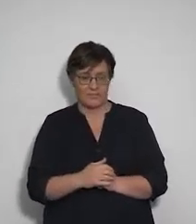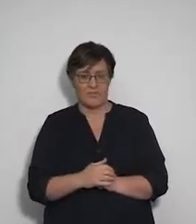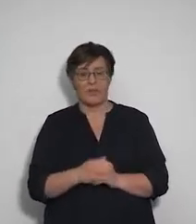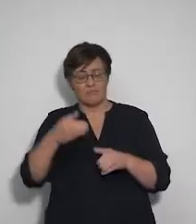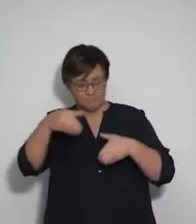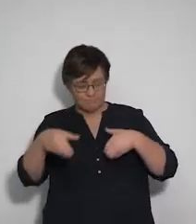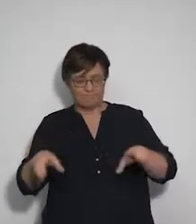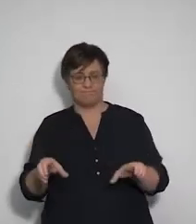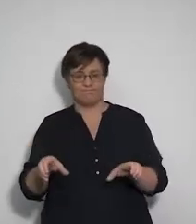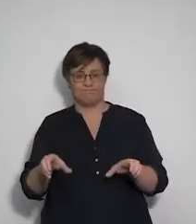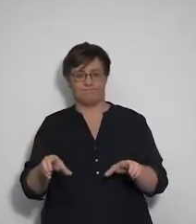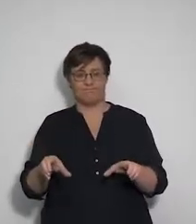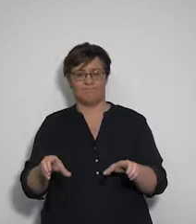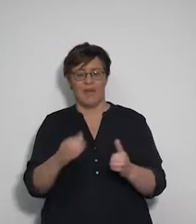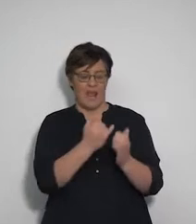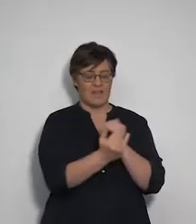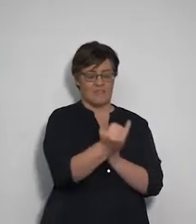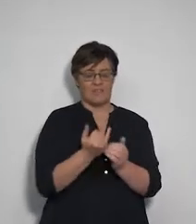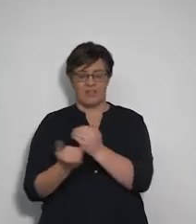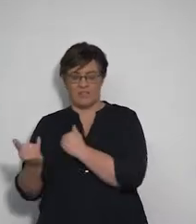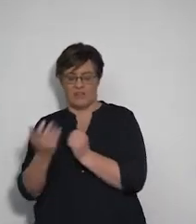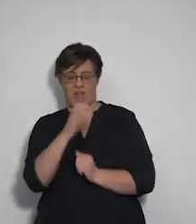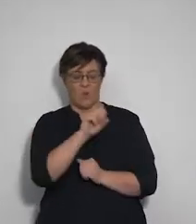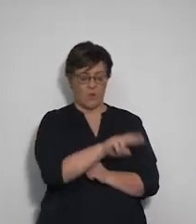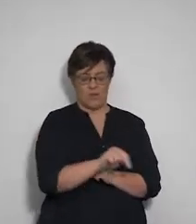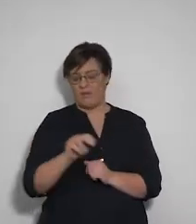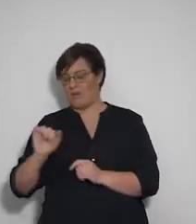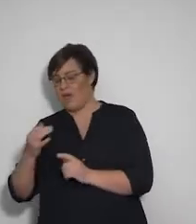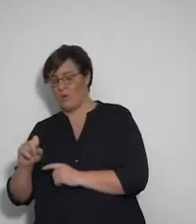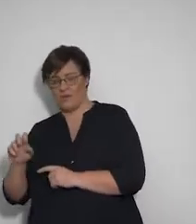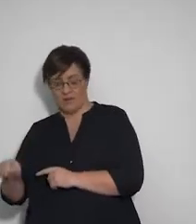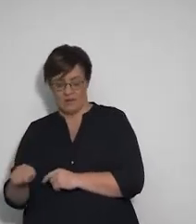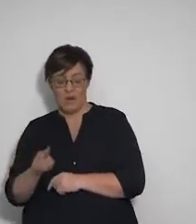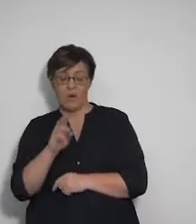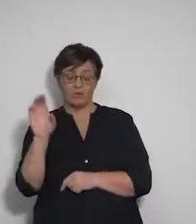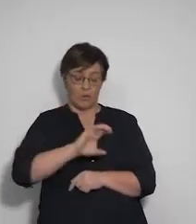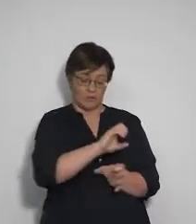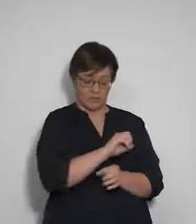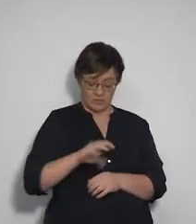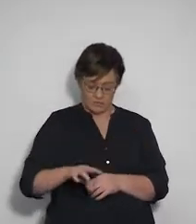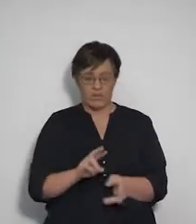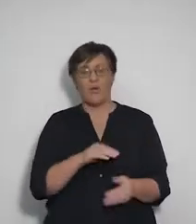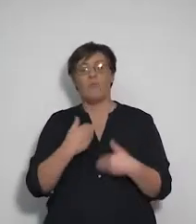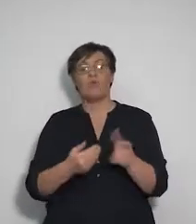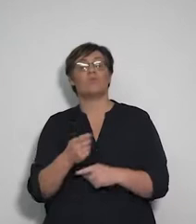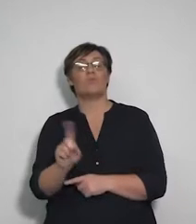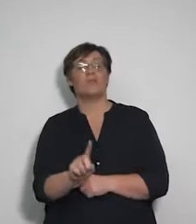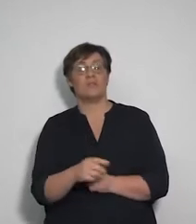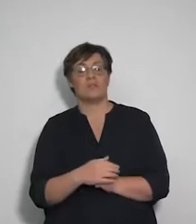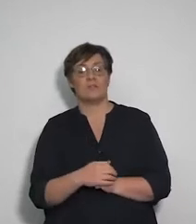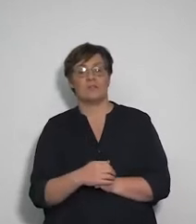breaks down into its individual ions. So when a salt dissolves in water, the process is referred to